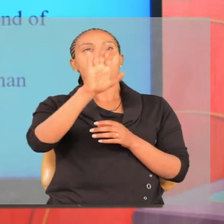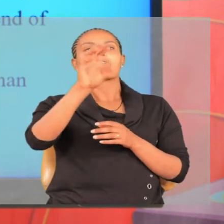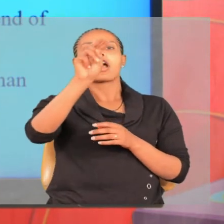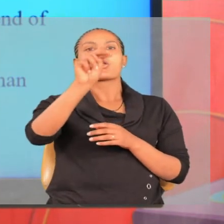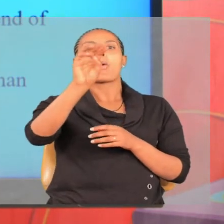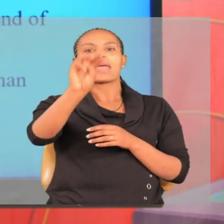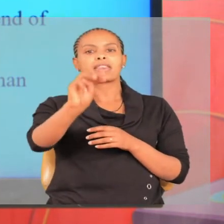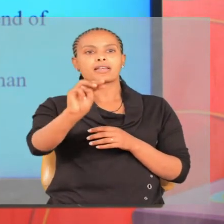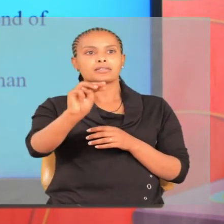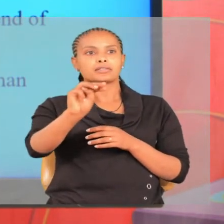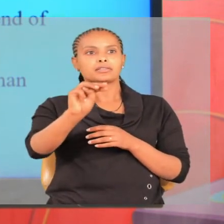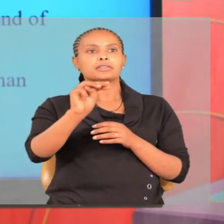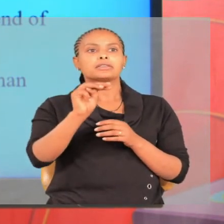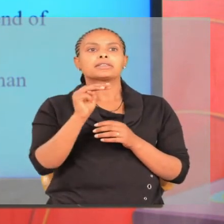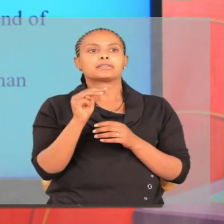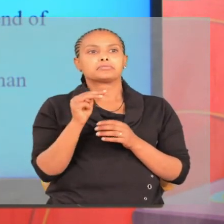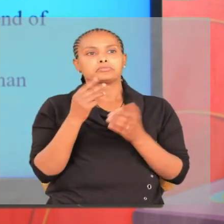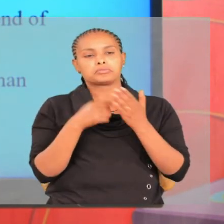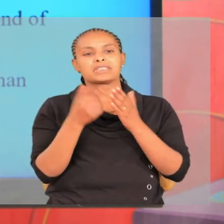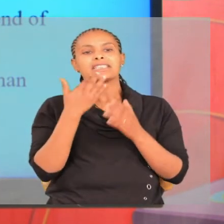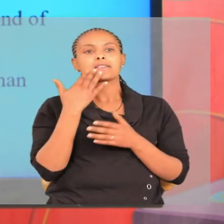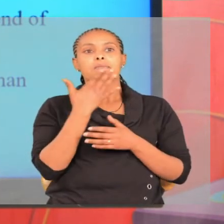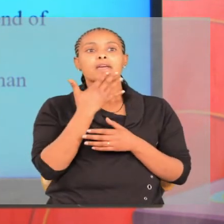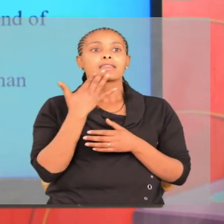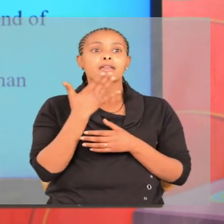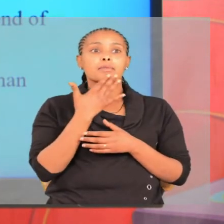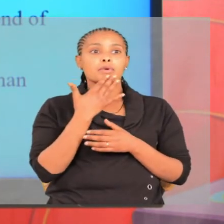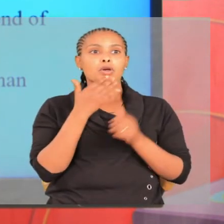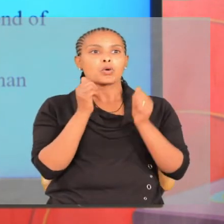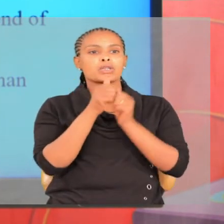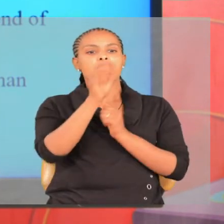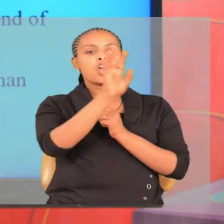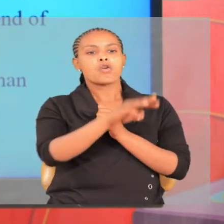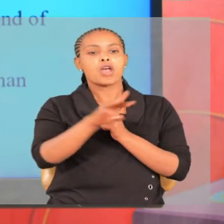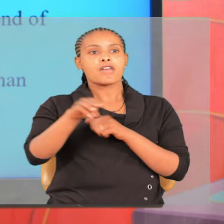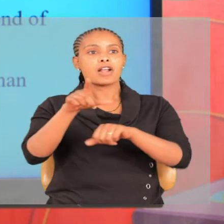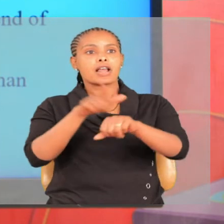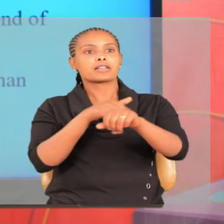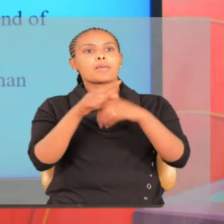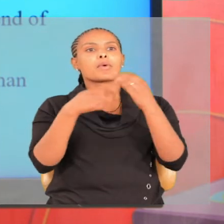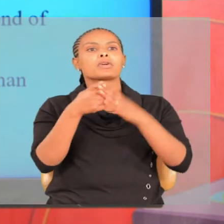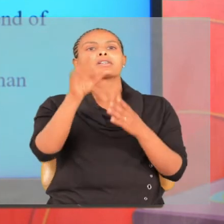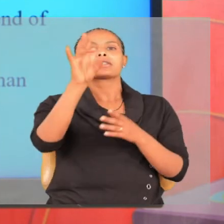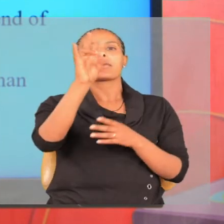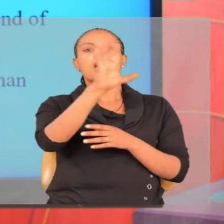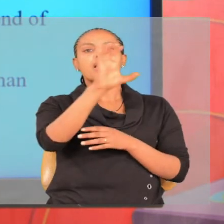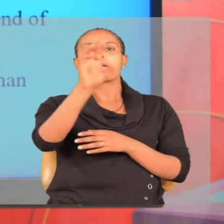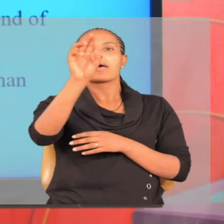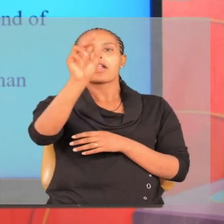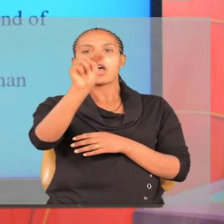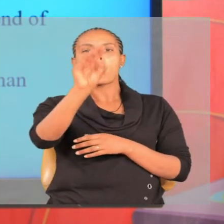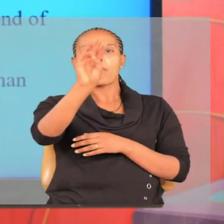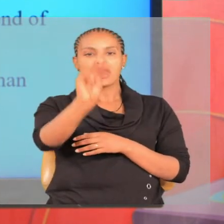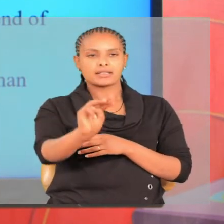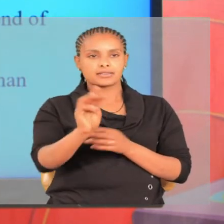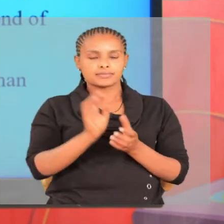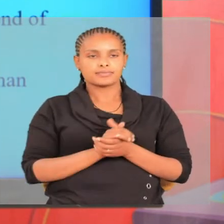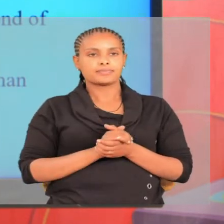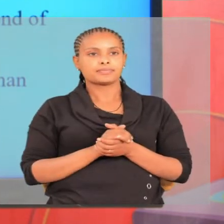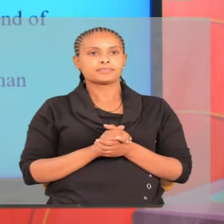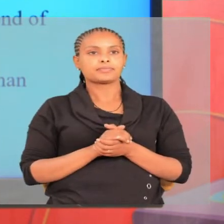nanometers, to the red ends of the spectrum with a wavelength of about 700 nanometers.